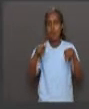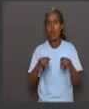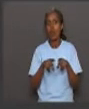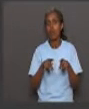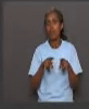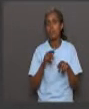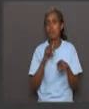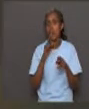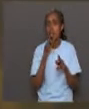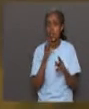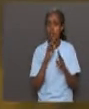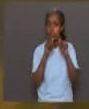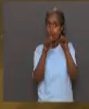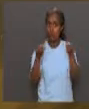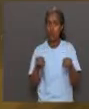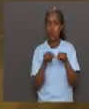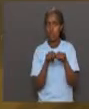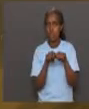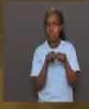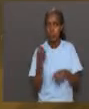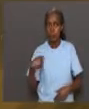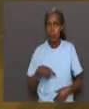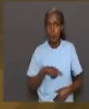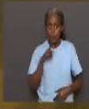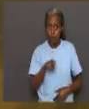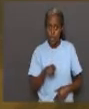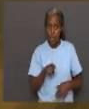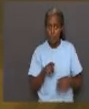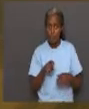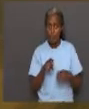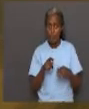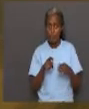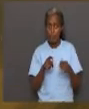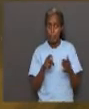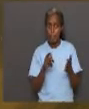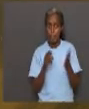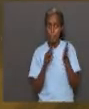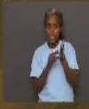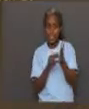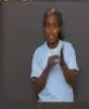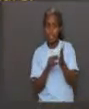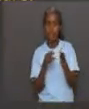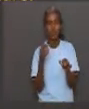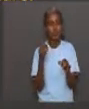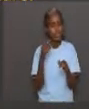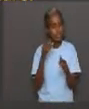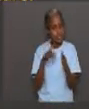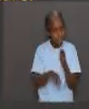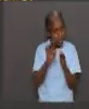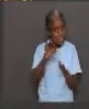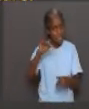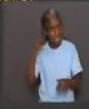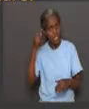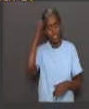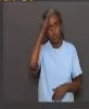are squares. We have managed to discover another theorem, students. If